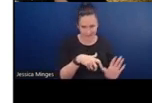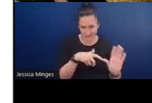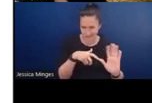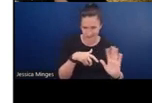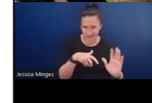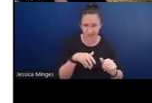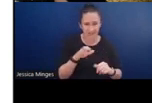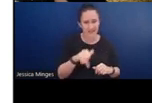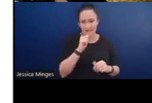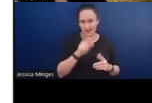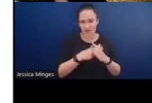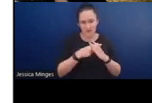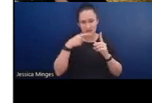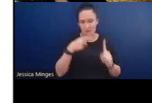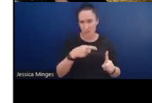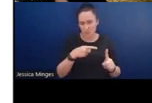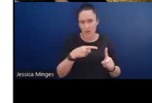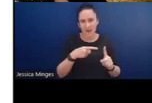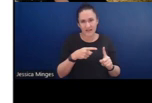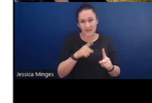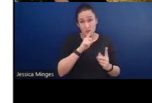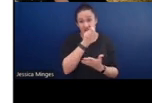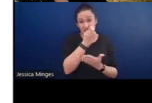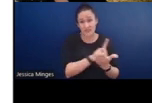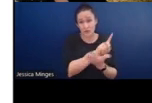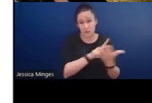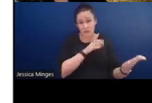a starting point. That is discriminatory.